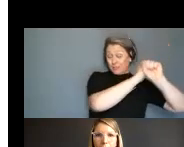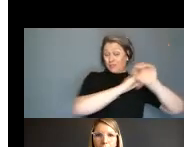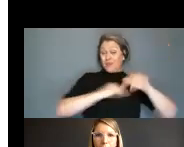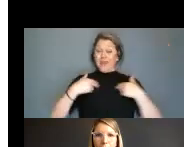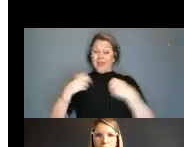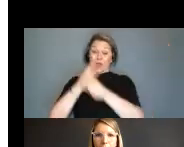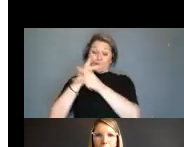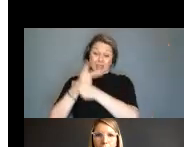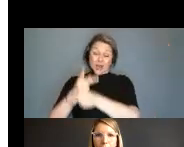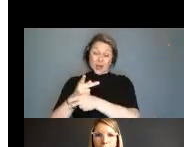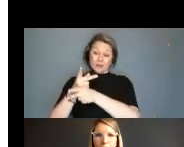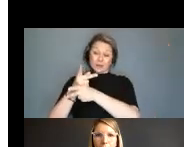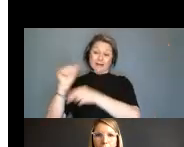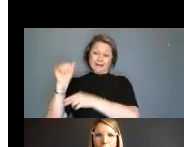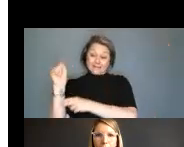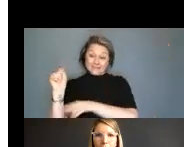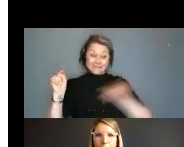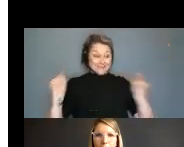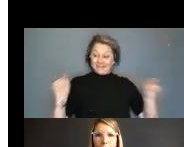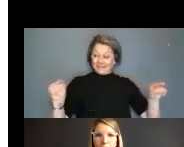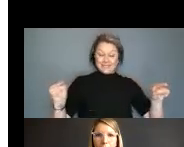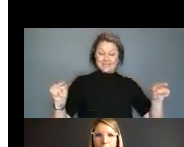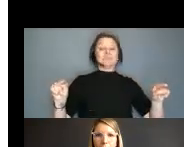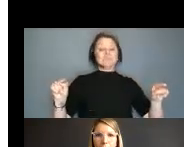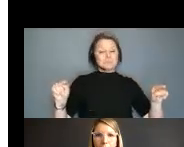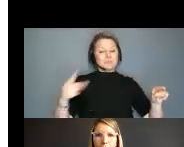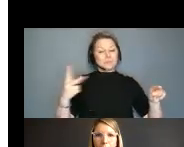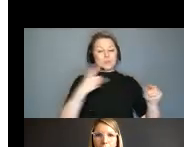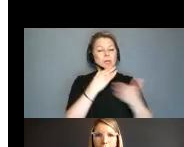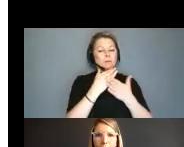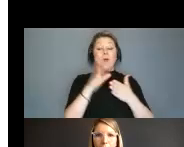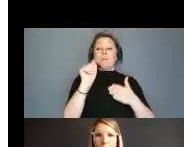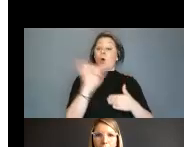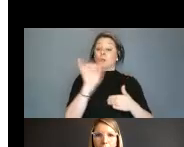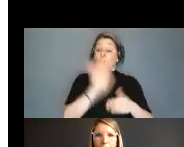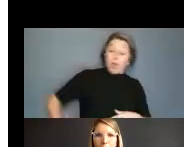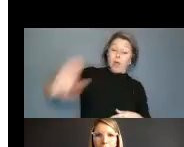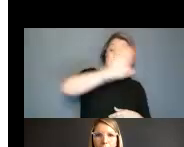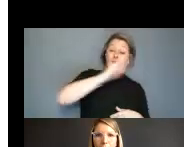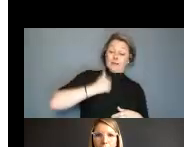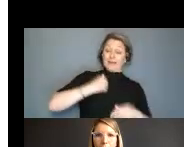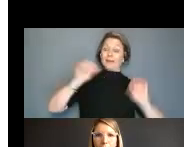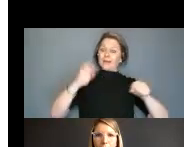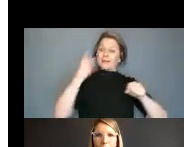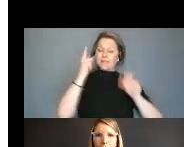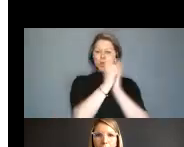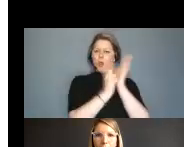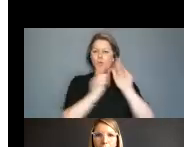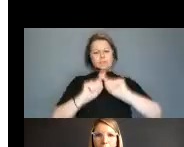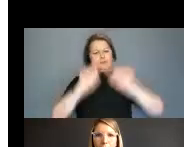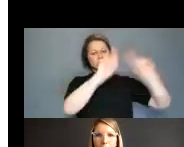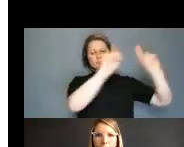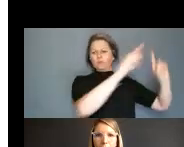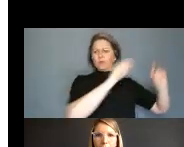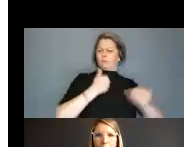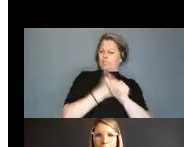Act. But we also see across the country, the law is different and the practice is a little bit